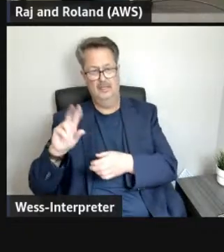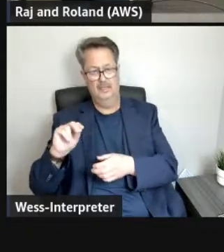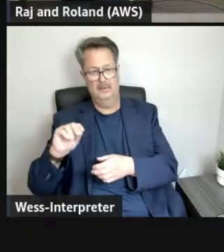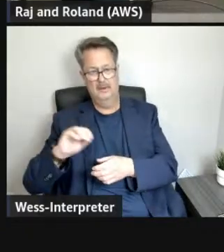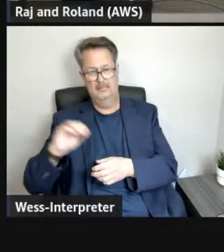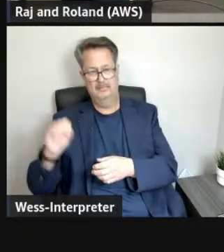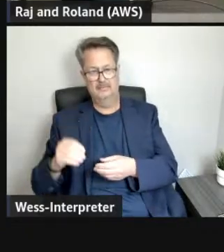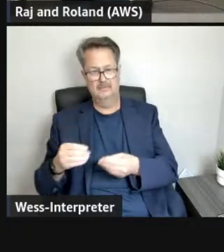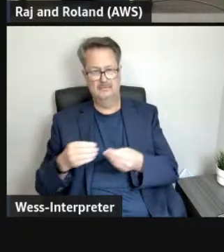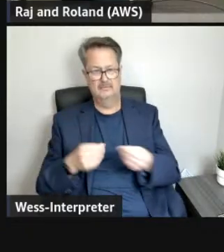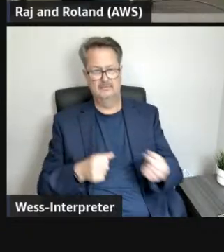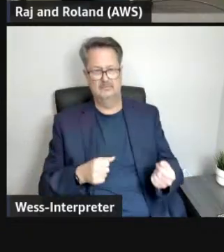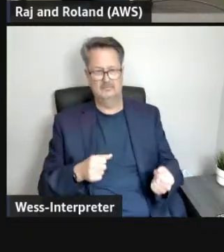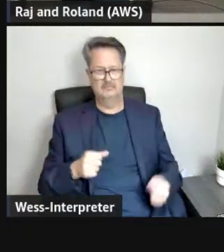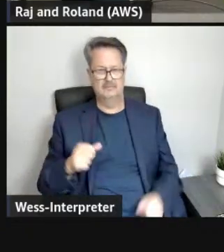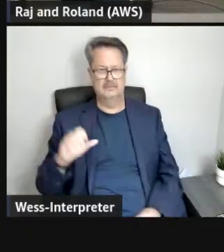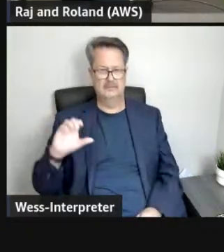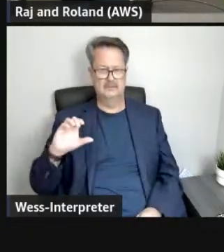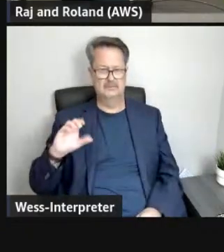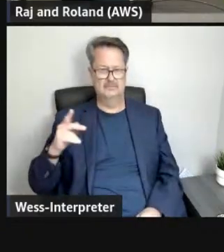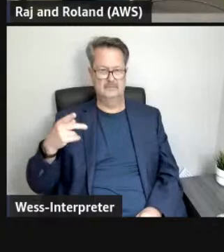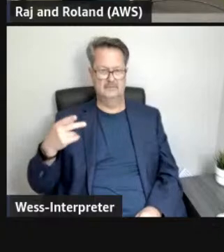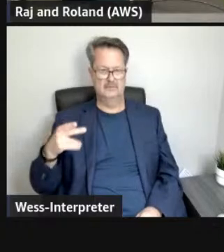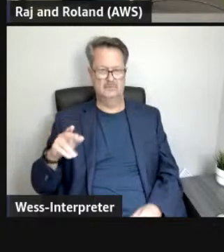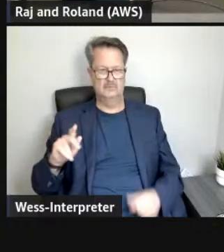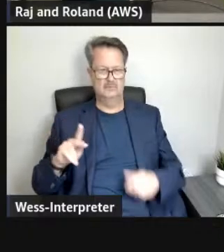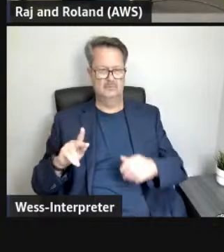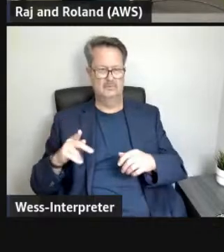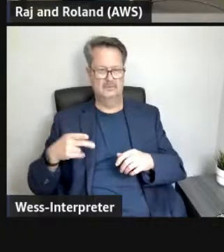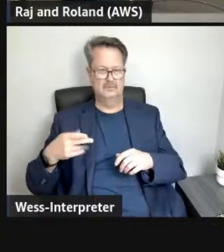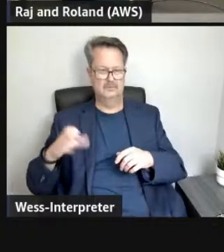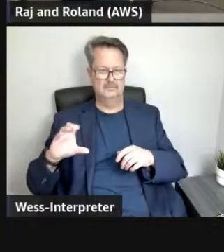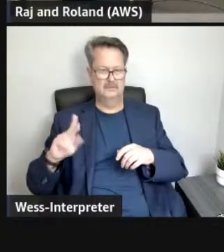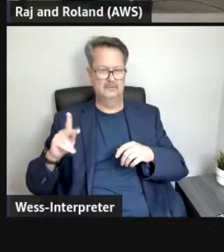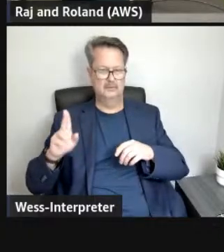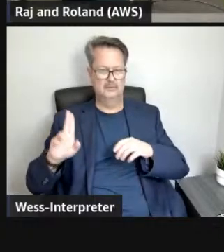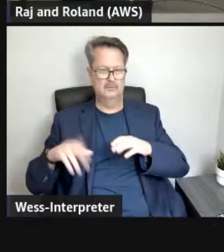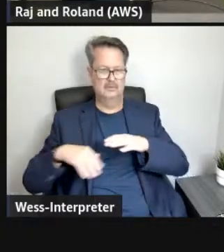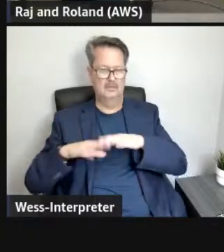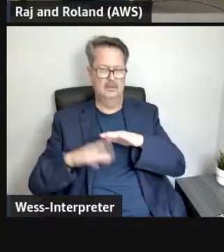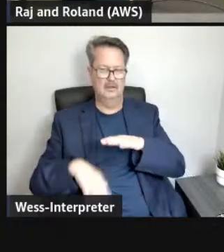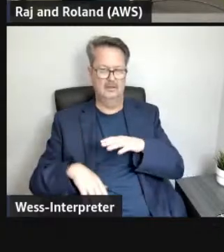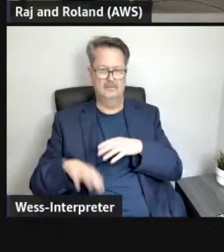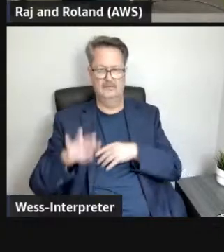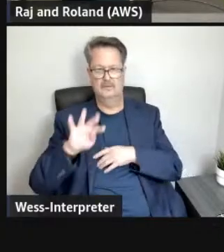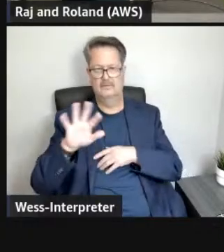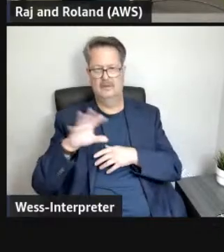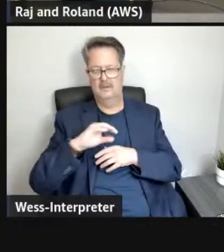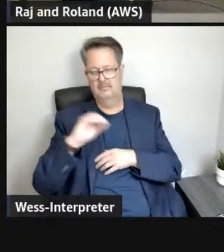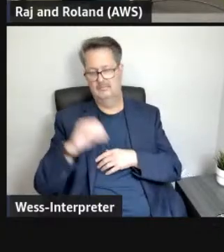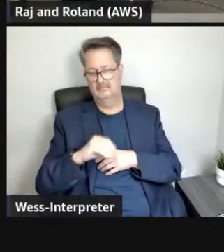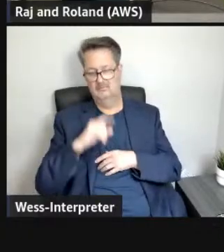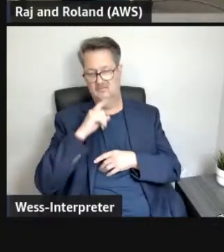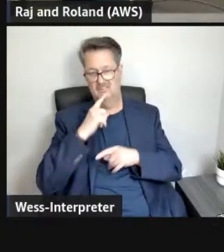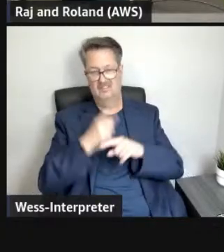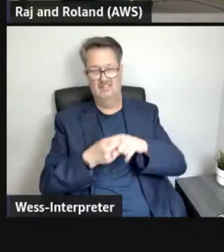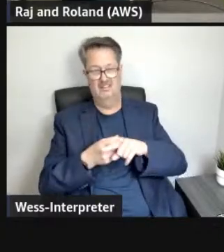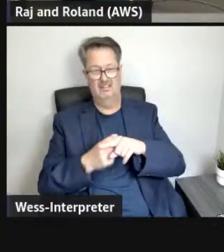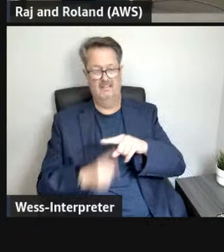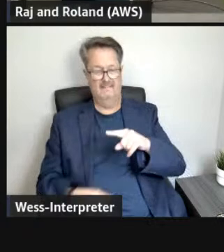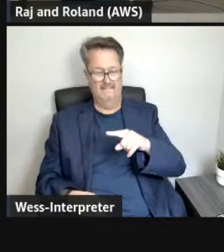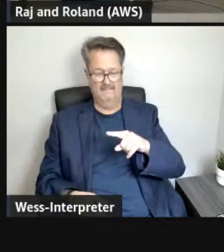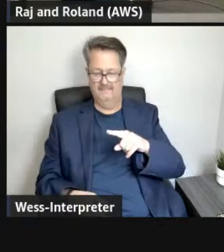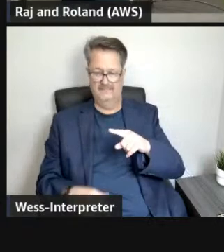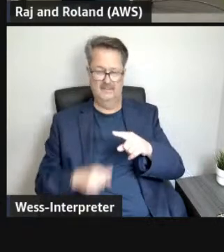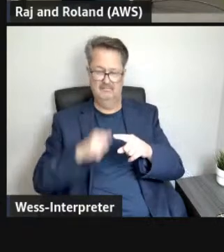CPU, less than. Same type of thing for memory, 45%, so almost half are really just